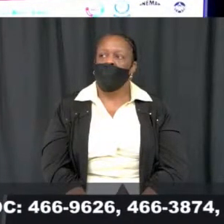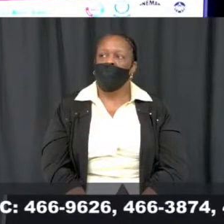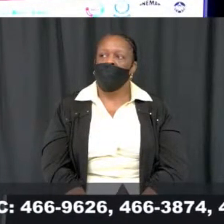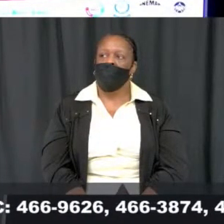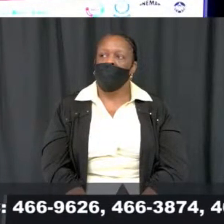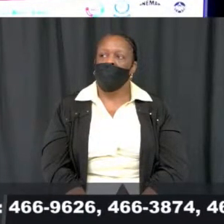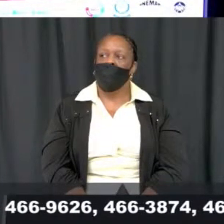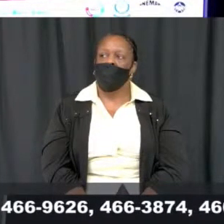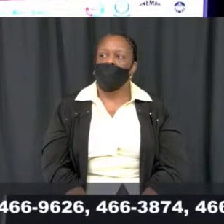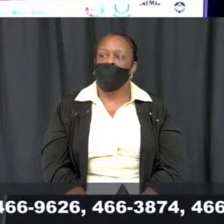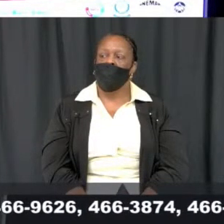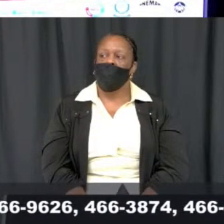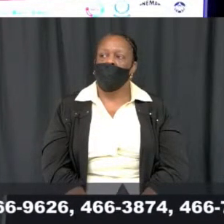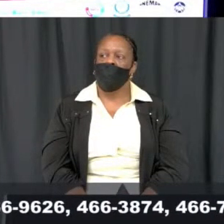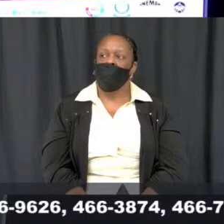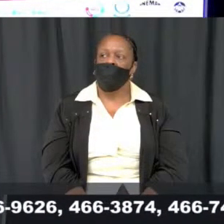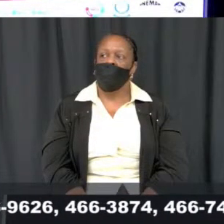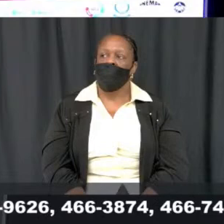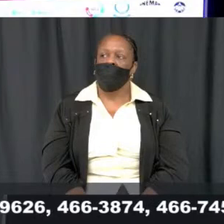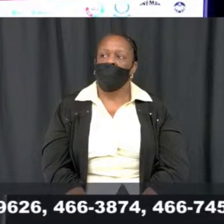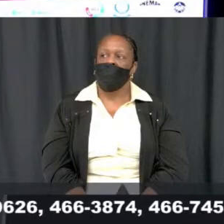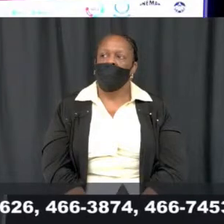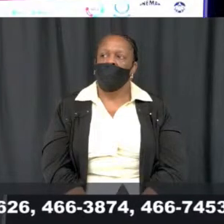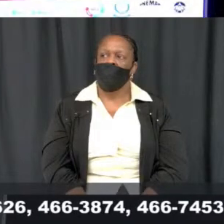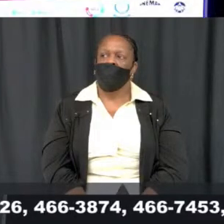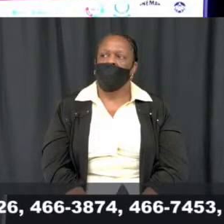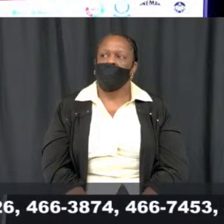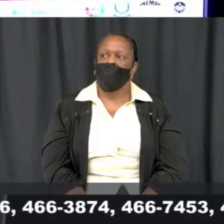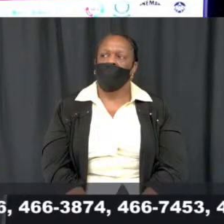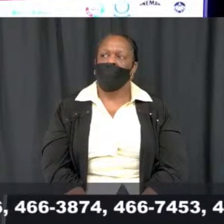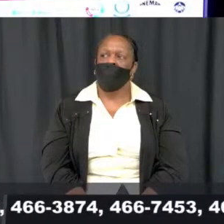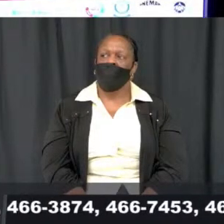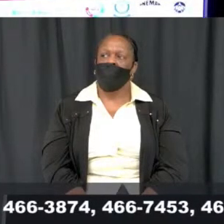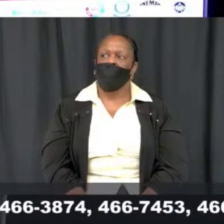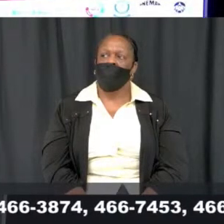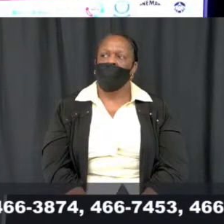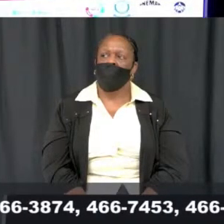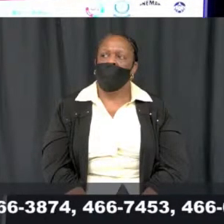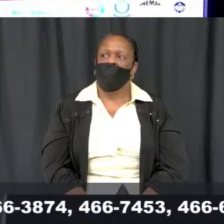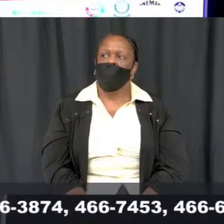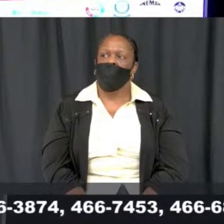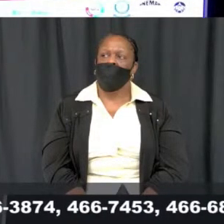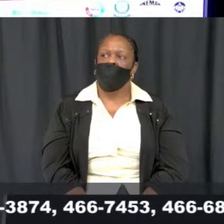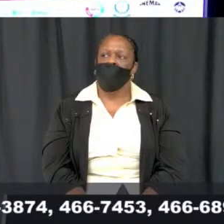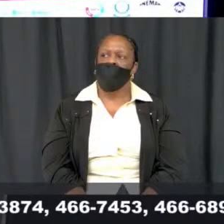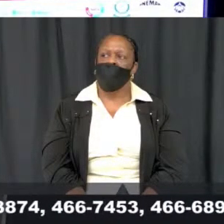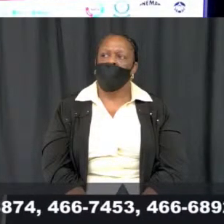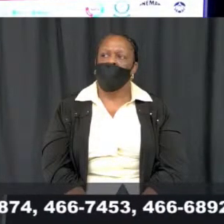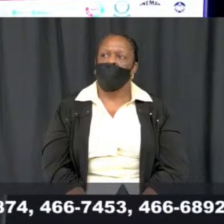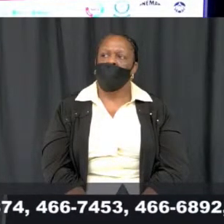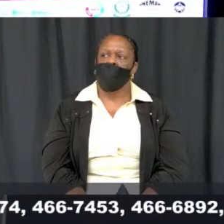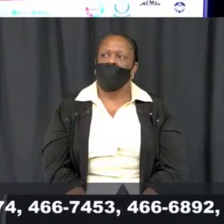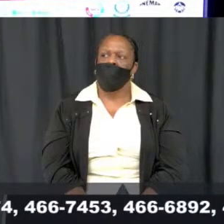clearly can't practice social distancing and it is impossible to work in that heat in a mask?